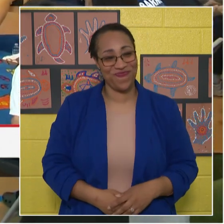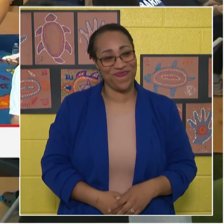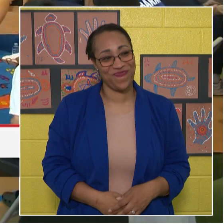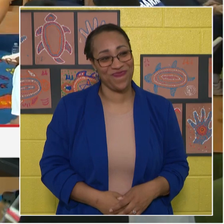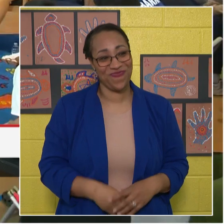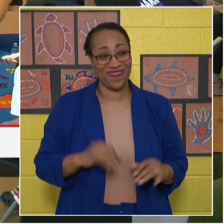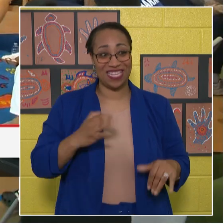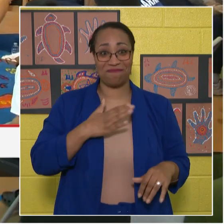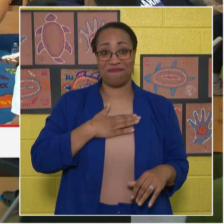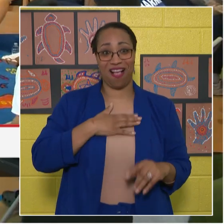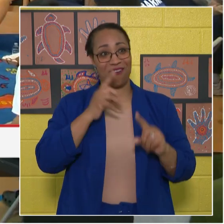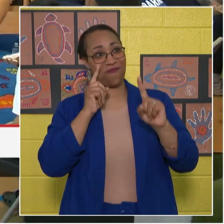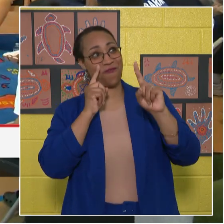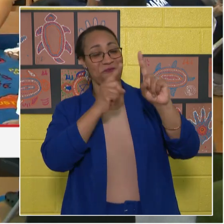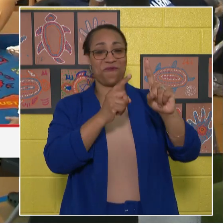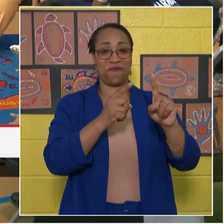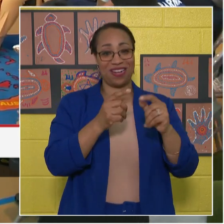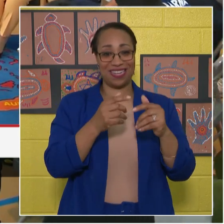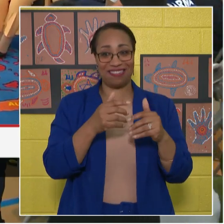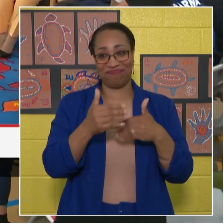forward.